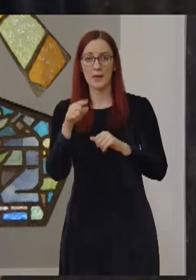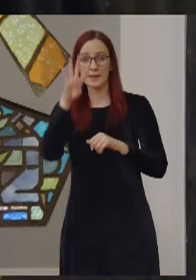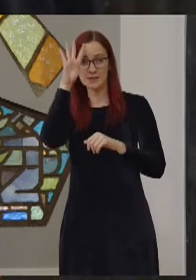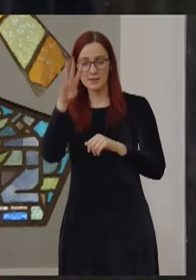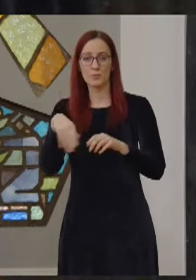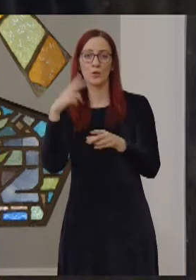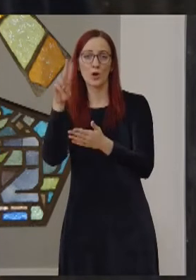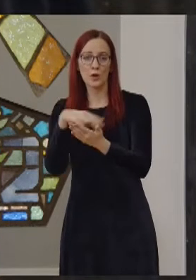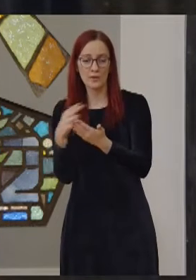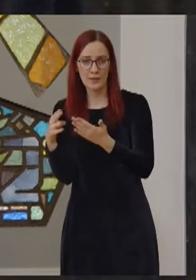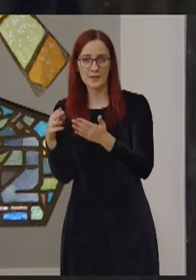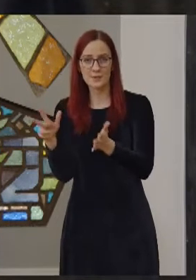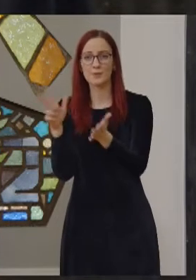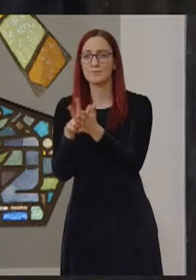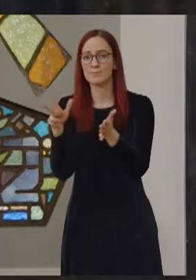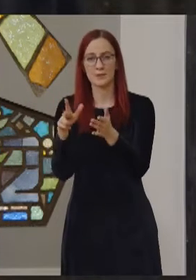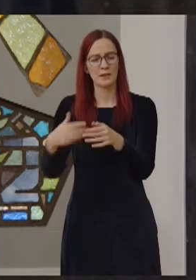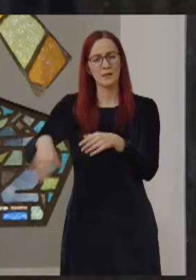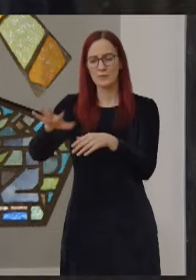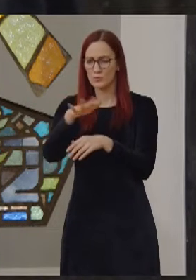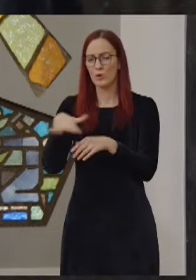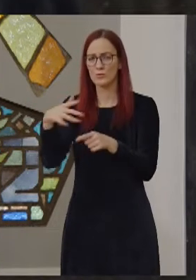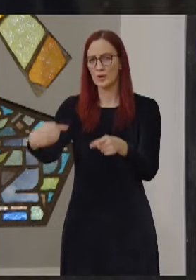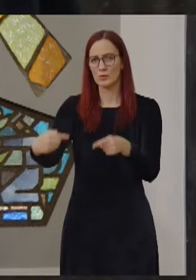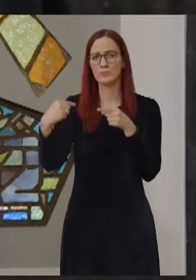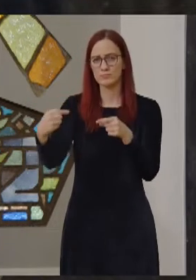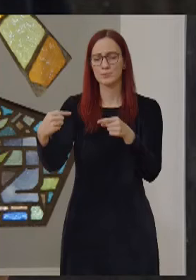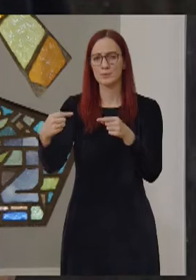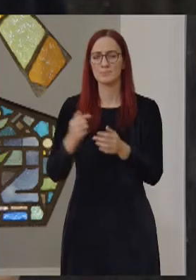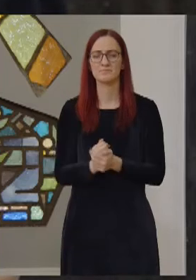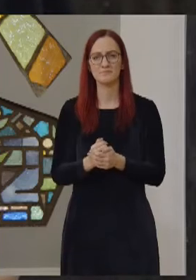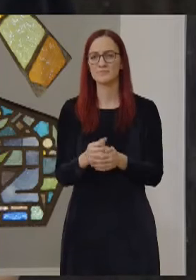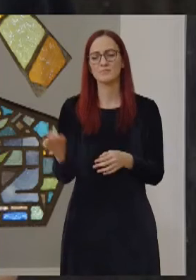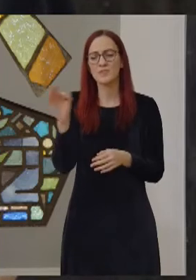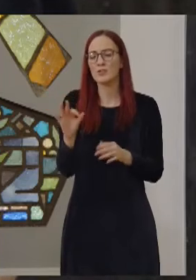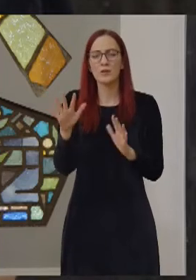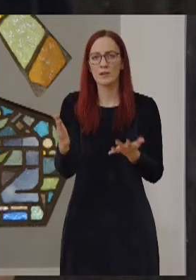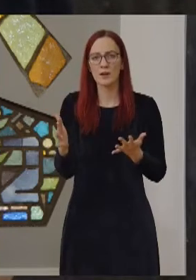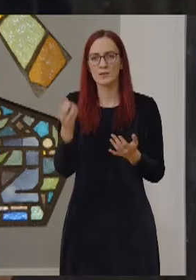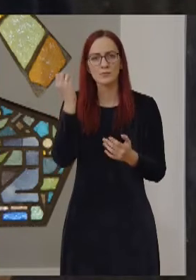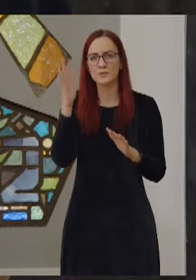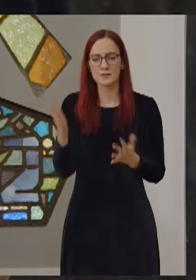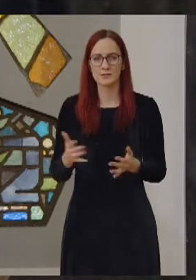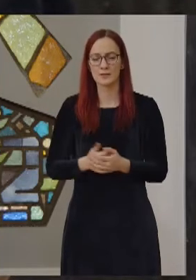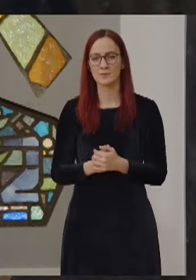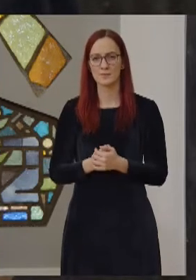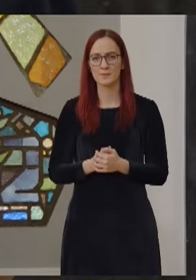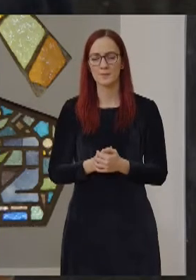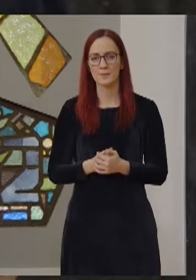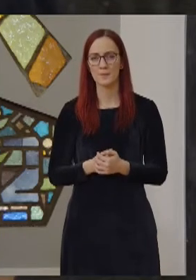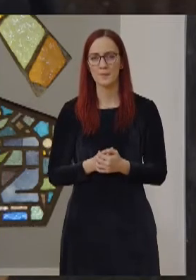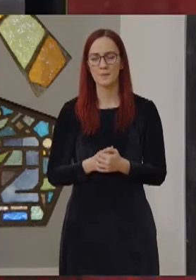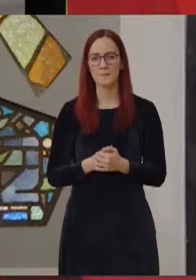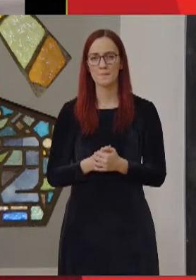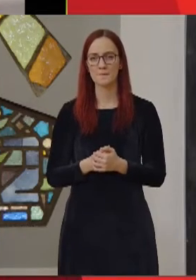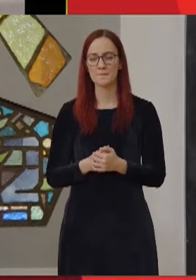professionals who said that there was no problem to ratify the United Nations Convention, but there are problems when it comes to ratifying the